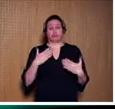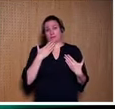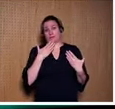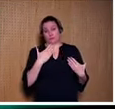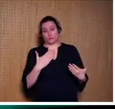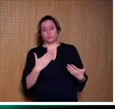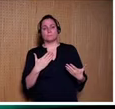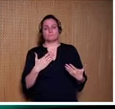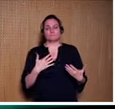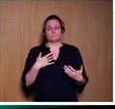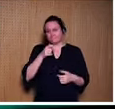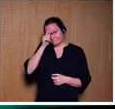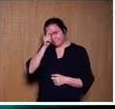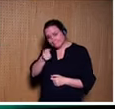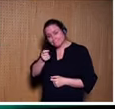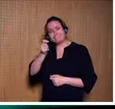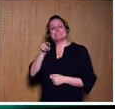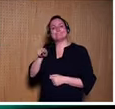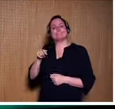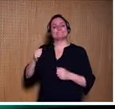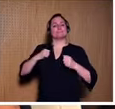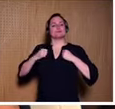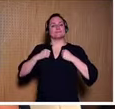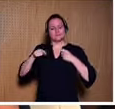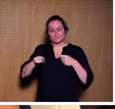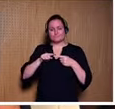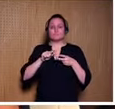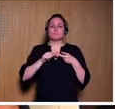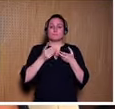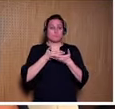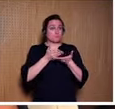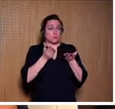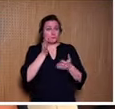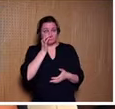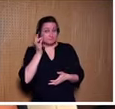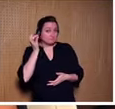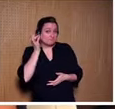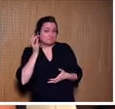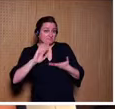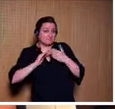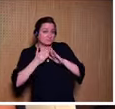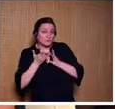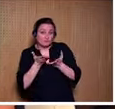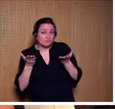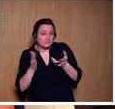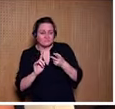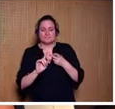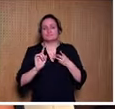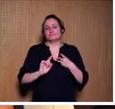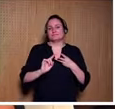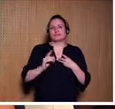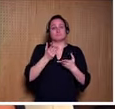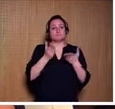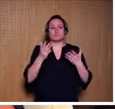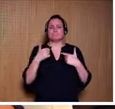and people of Rwanda and all Indigenous and First Nations people in this room and anyone whose territory is not